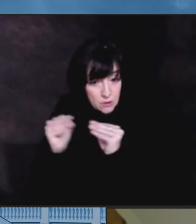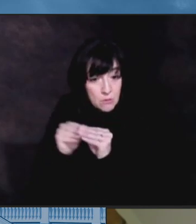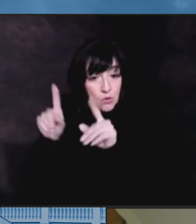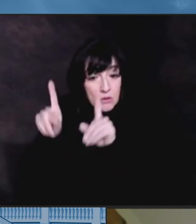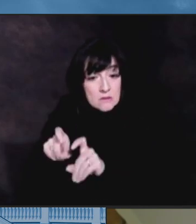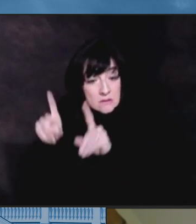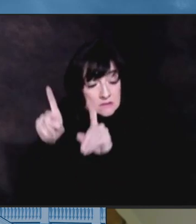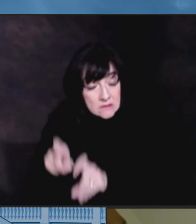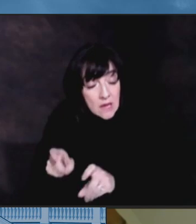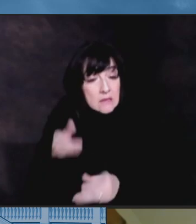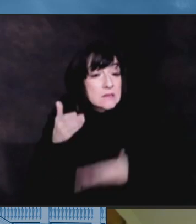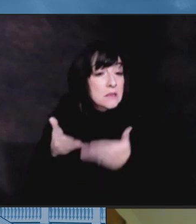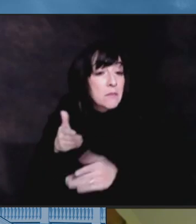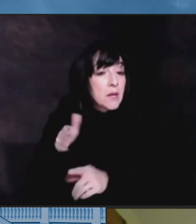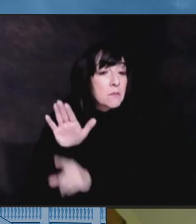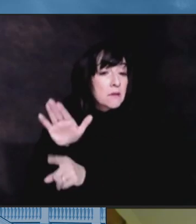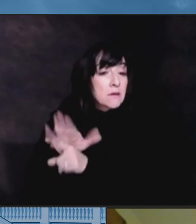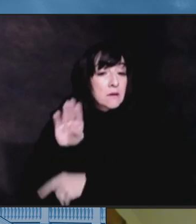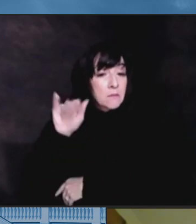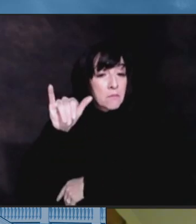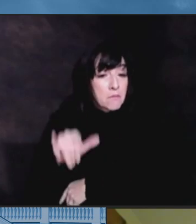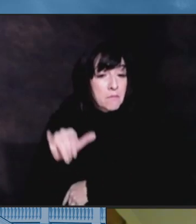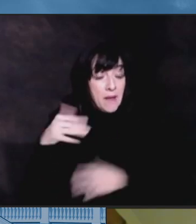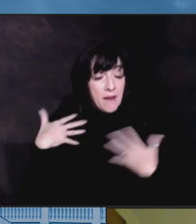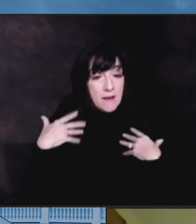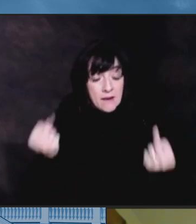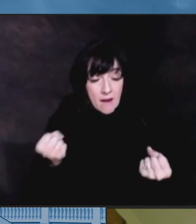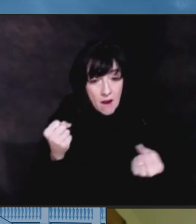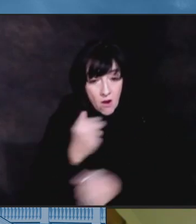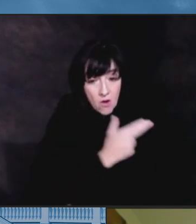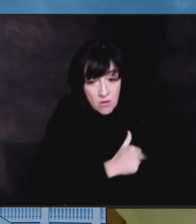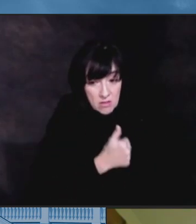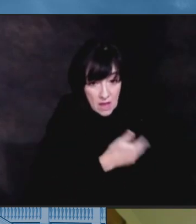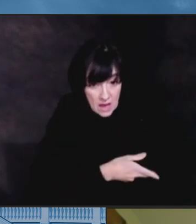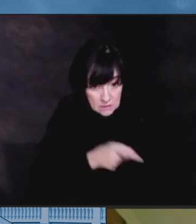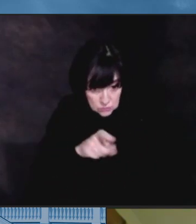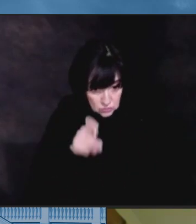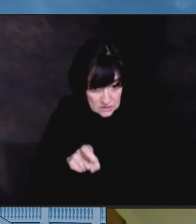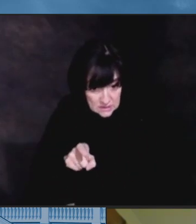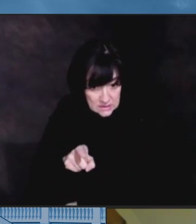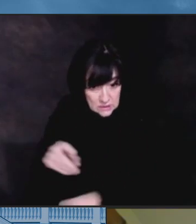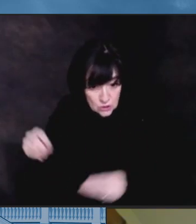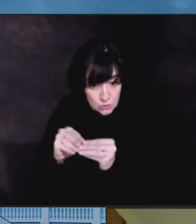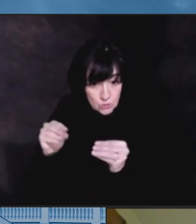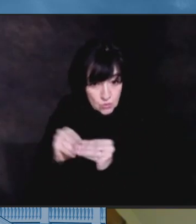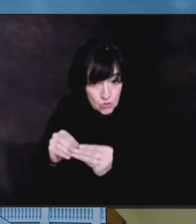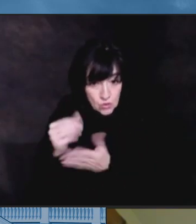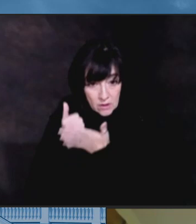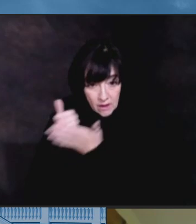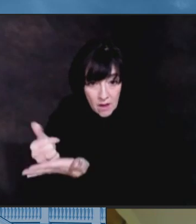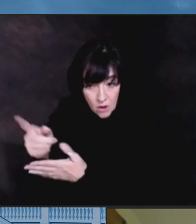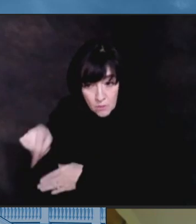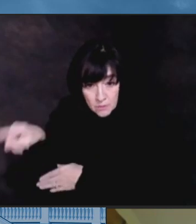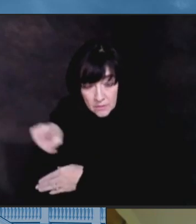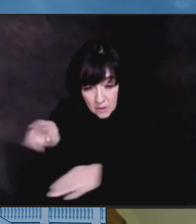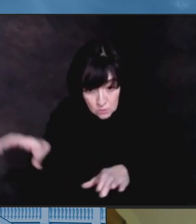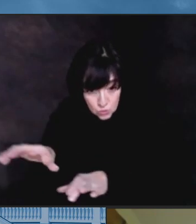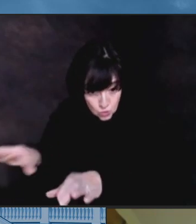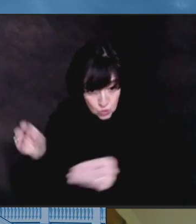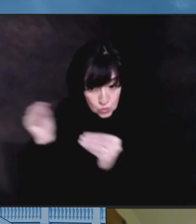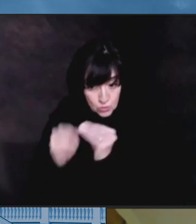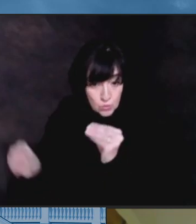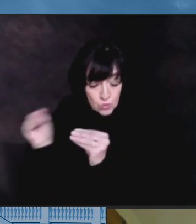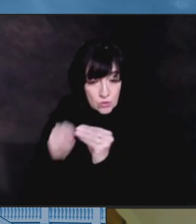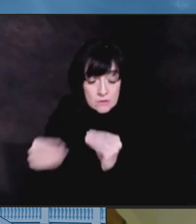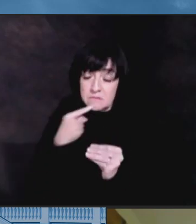its capacity? Yeah, yes and yes. We're going to try to do more. Obviously, we've